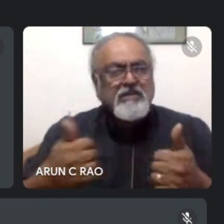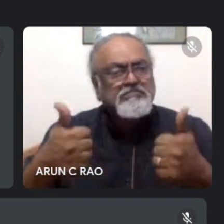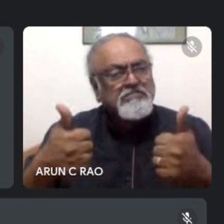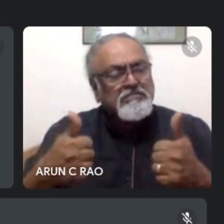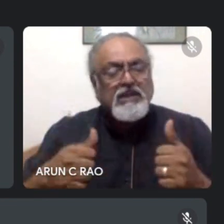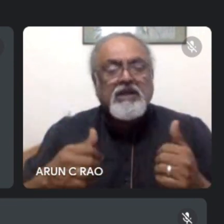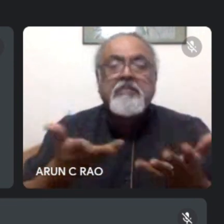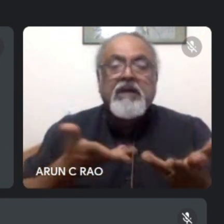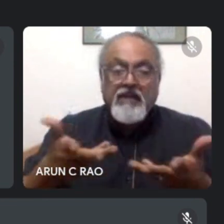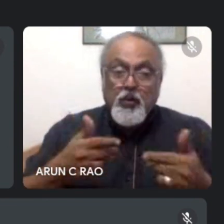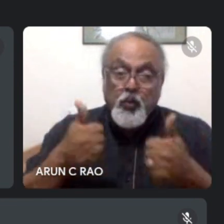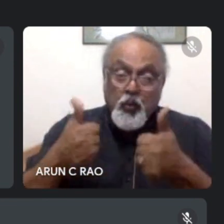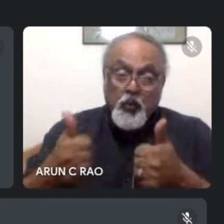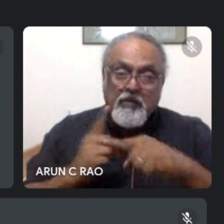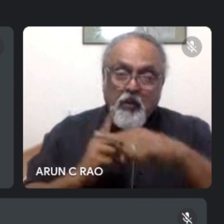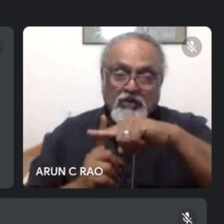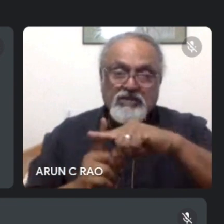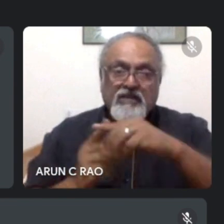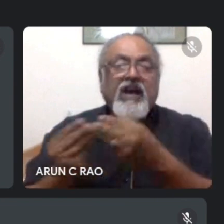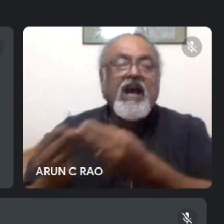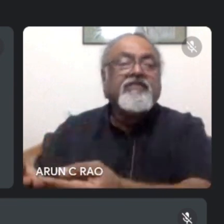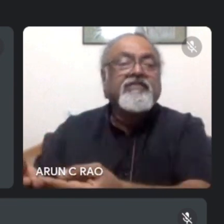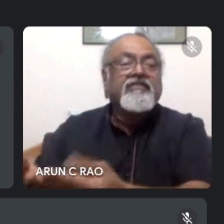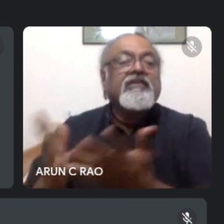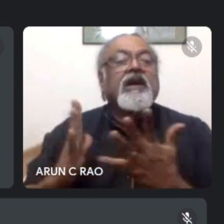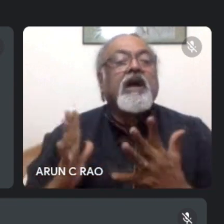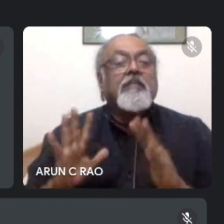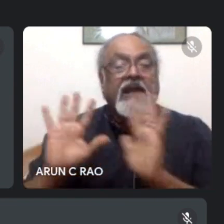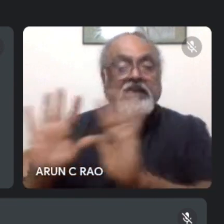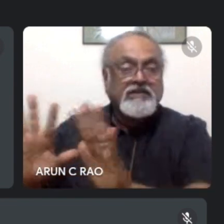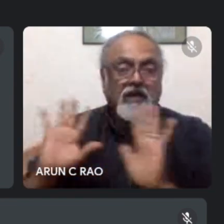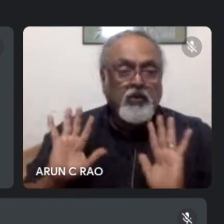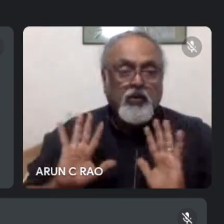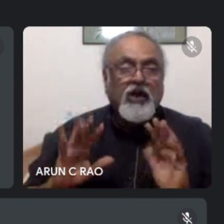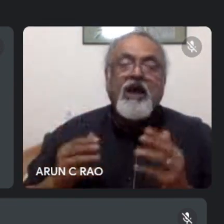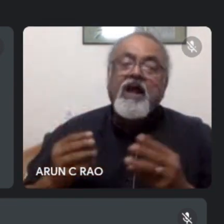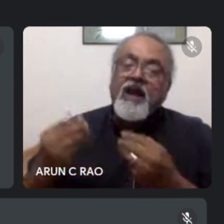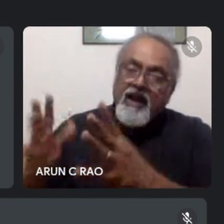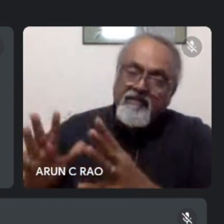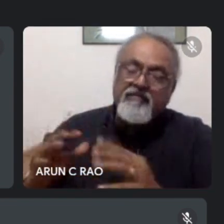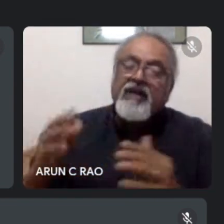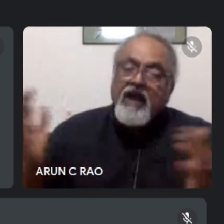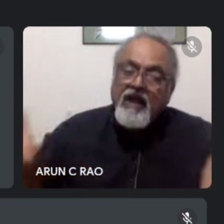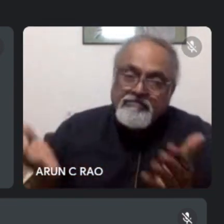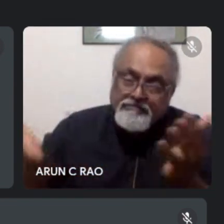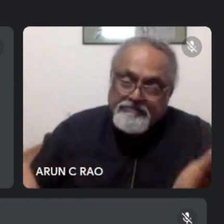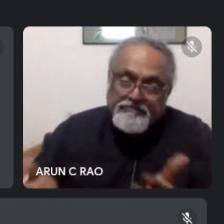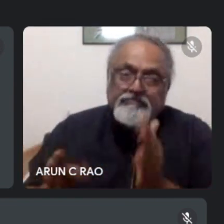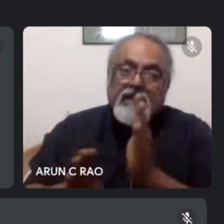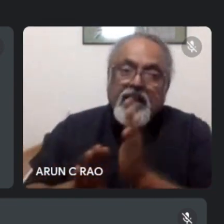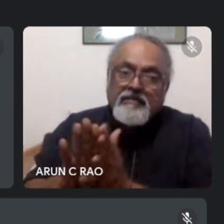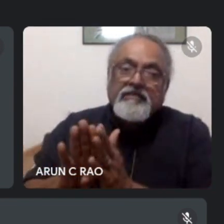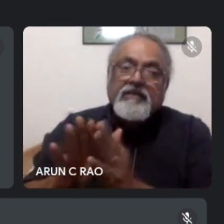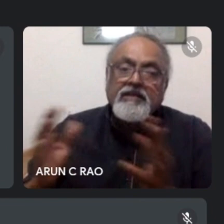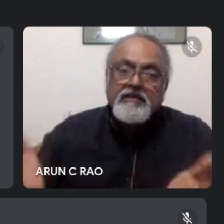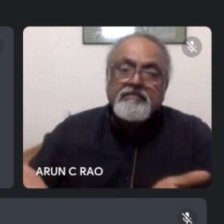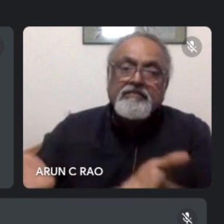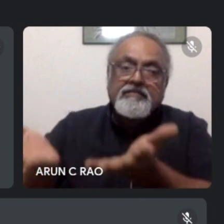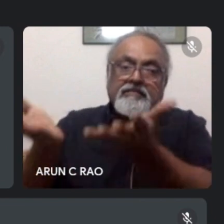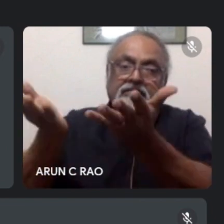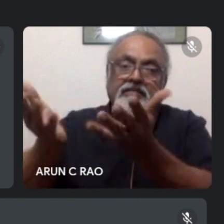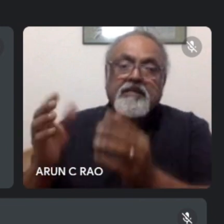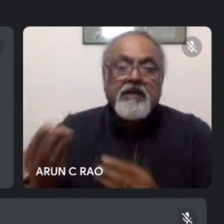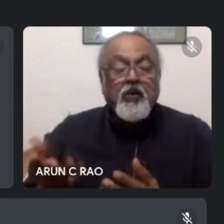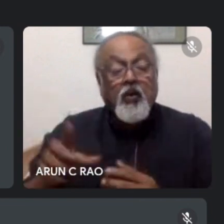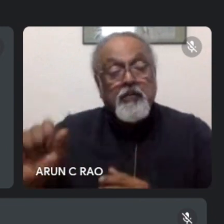be treated is done, I'm pretty sure a child with disability also can do better things in life.